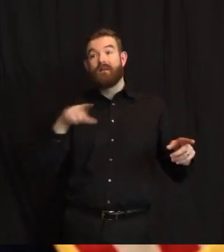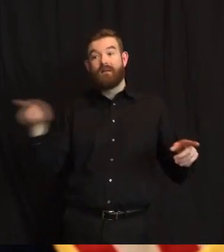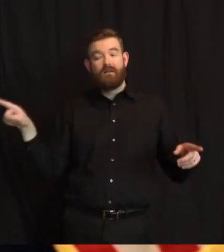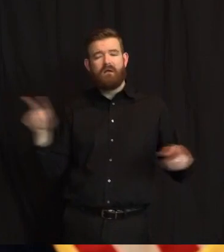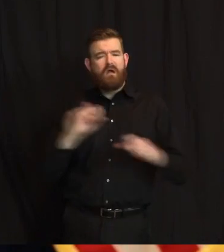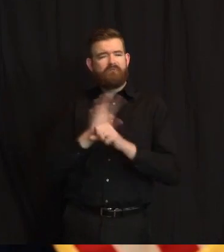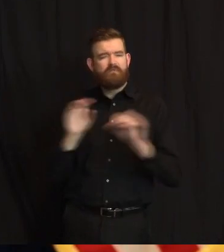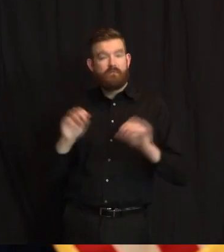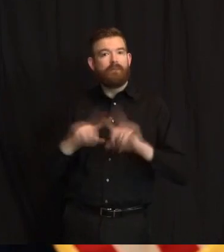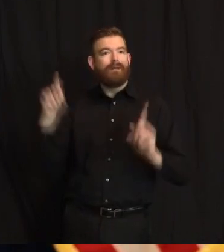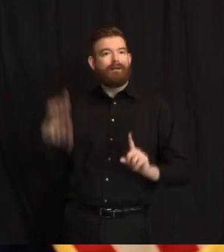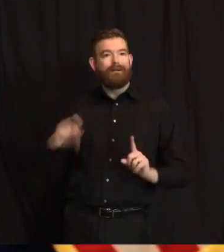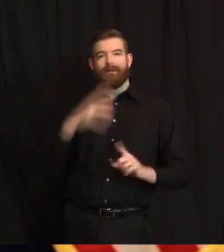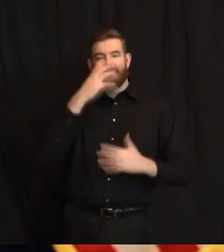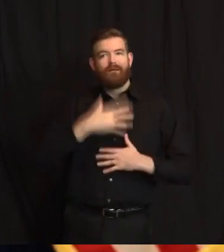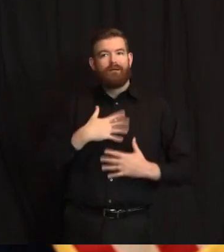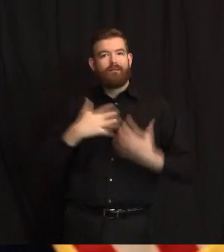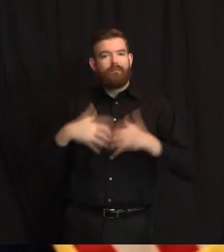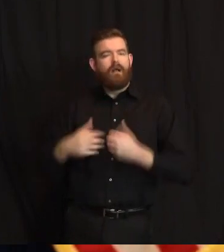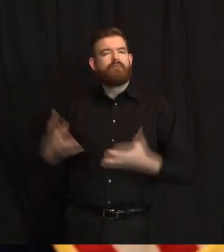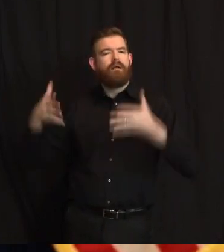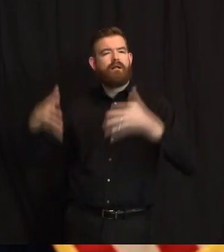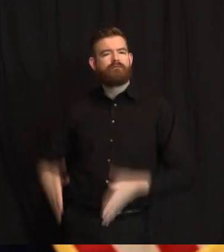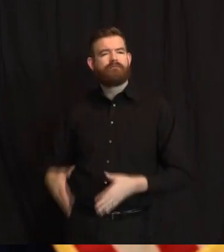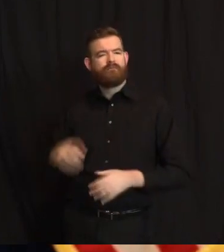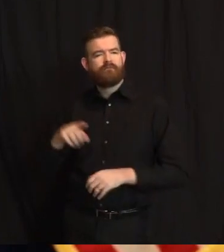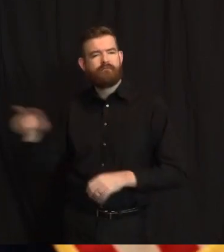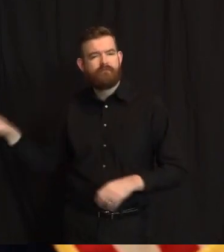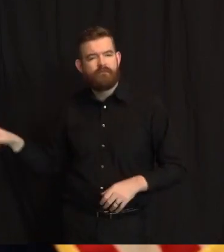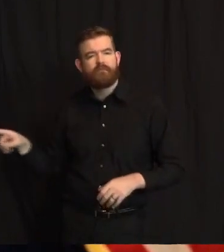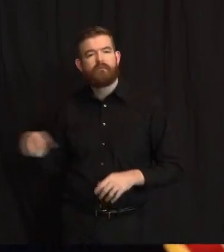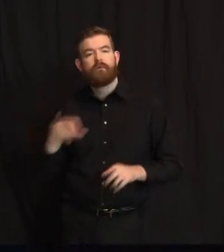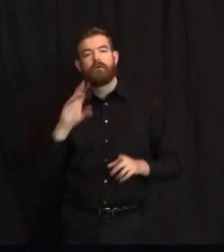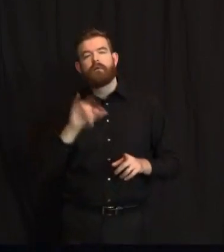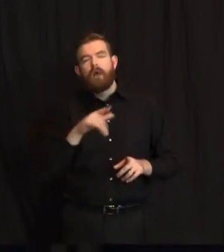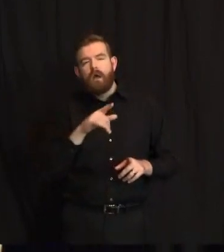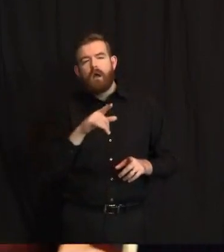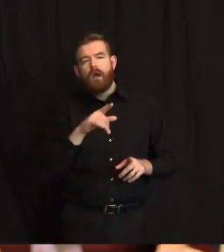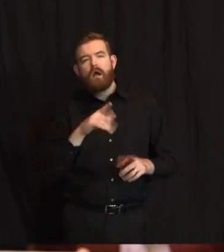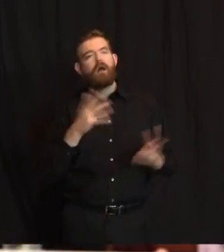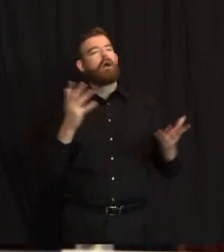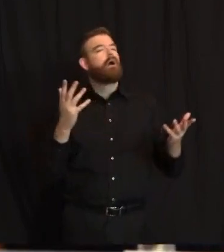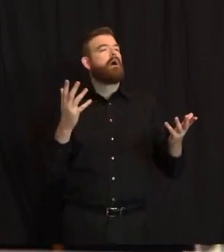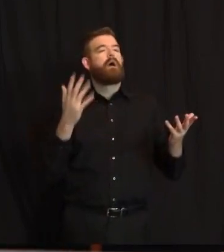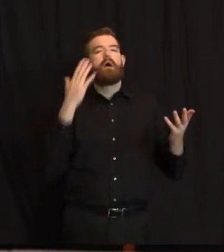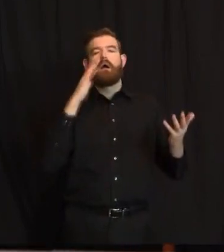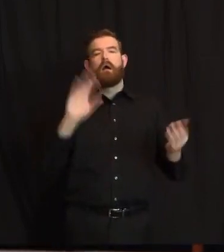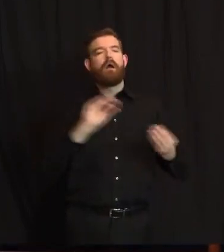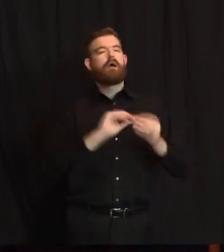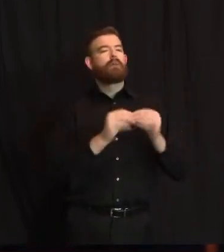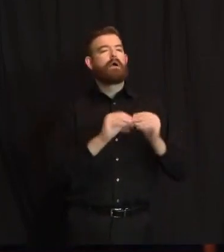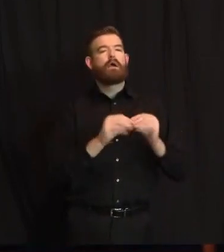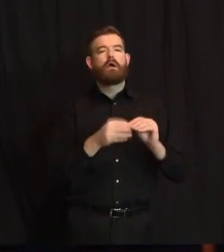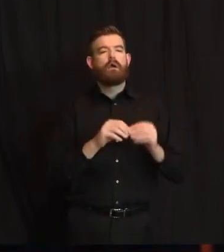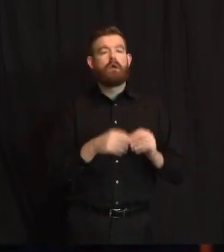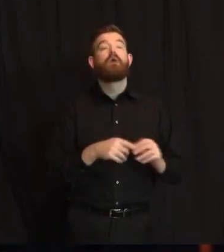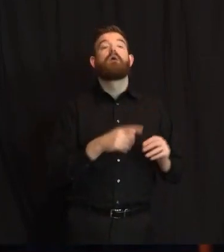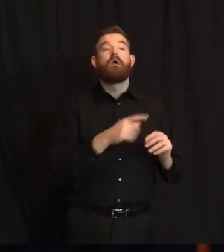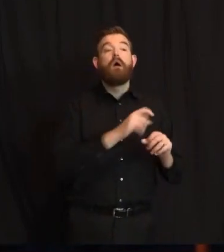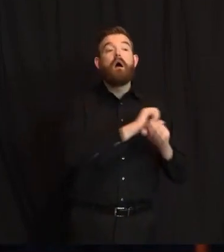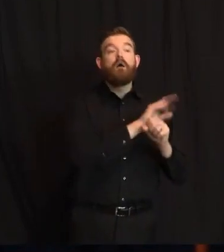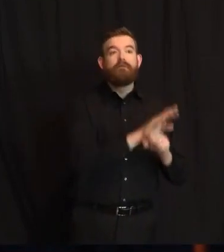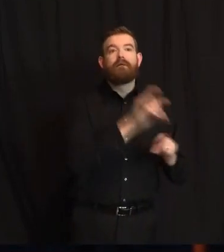illness? Do we know how many? I don't have that breakdown. I just have the number of COVID-19 and how many are on ventilators. And you're